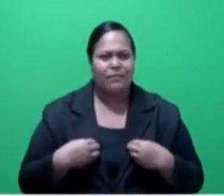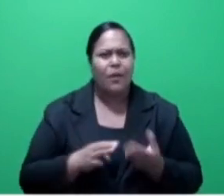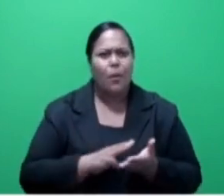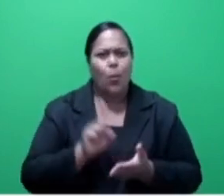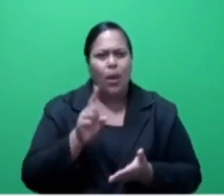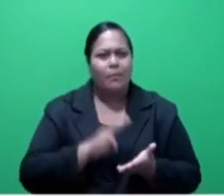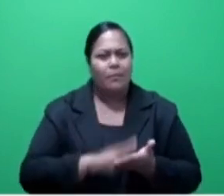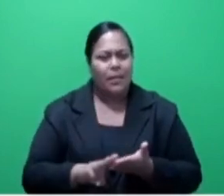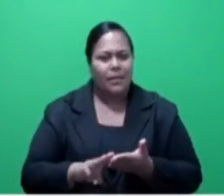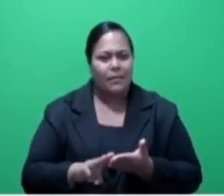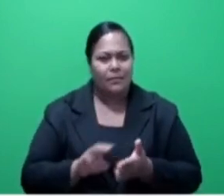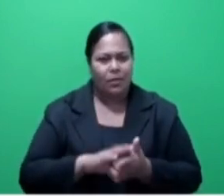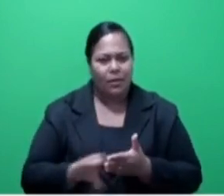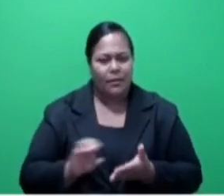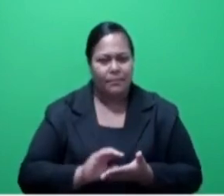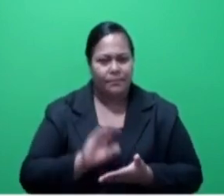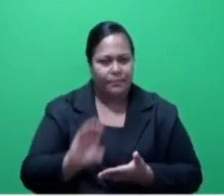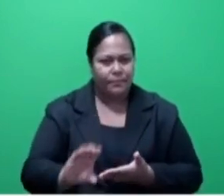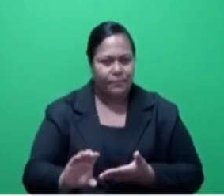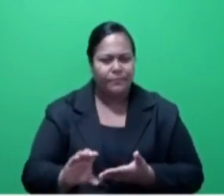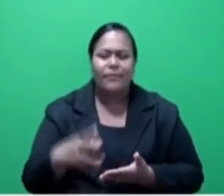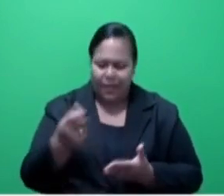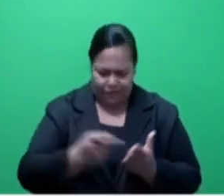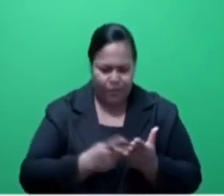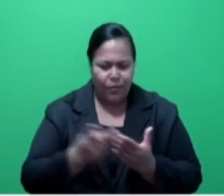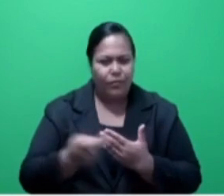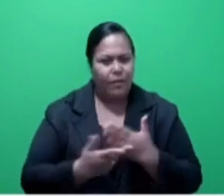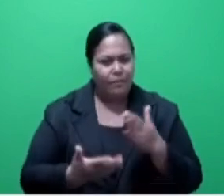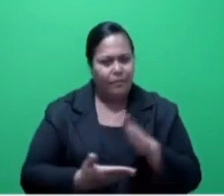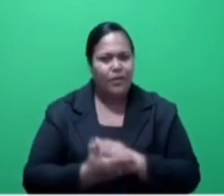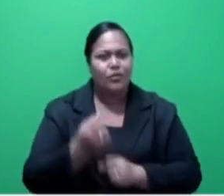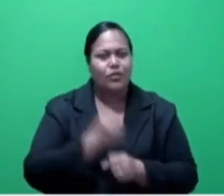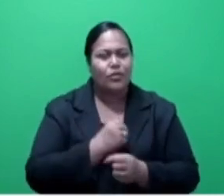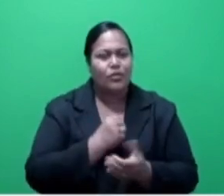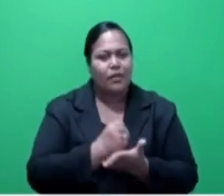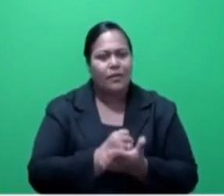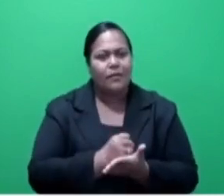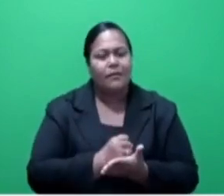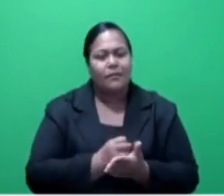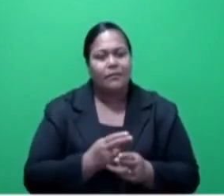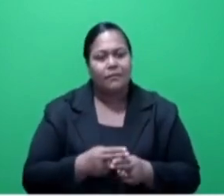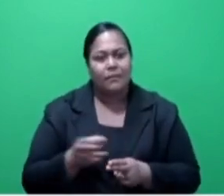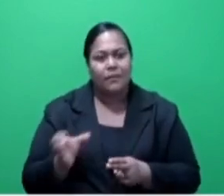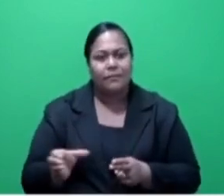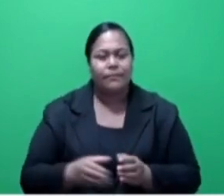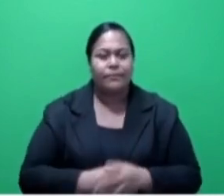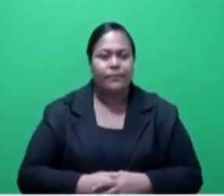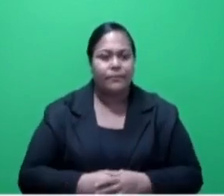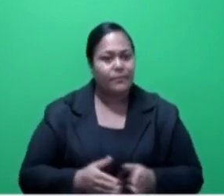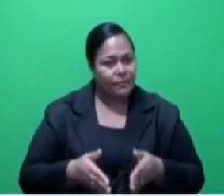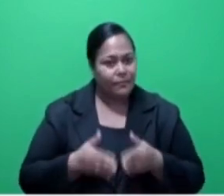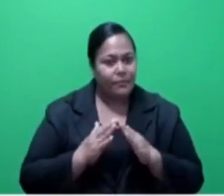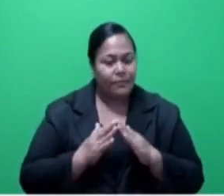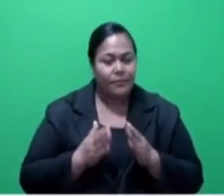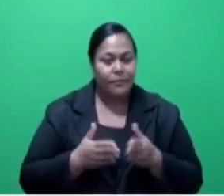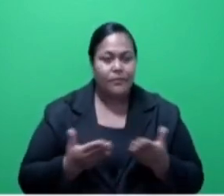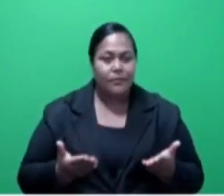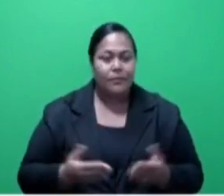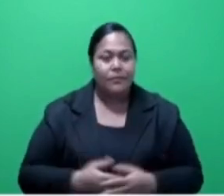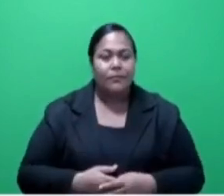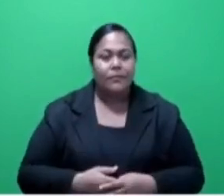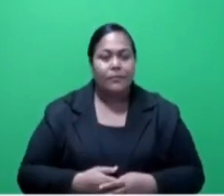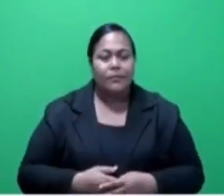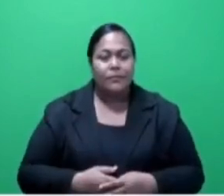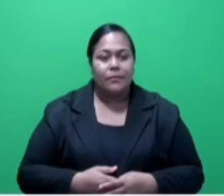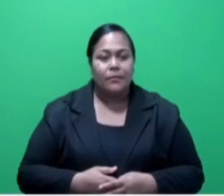ginger farmers in the next season, Mr. Speaker, sir. Mr. Speaker, sir, the other point that I also wanted to make was